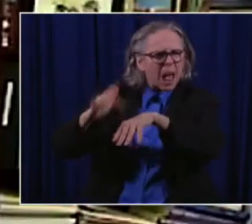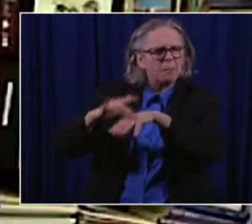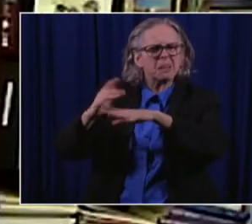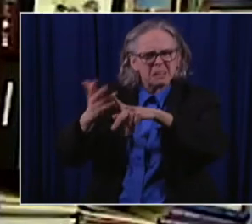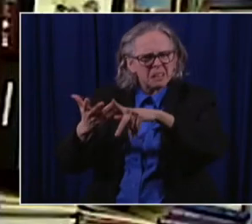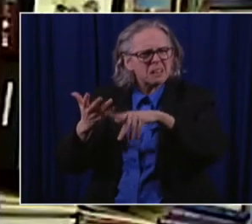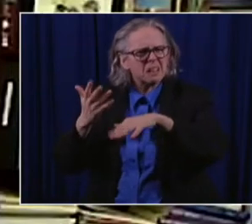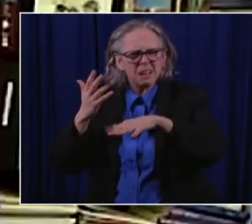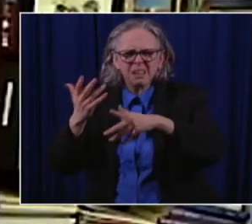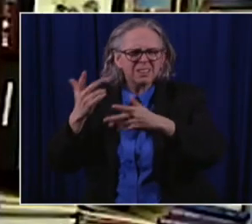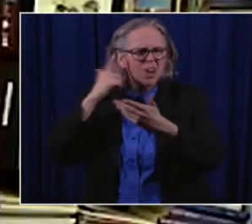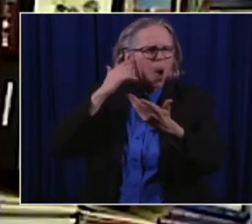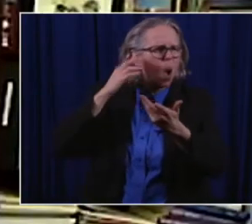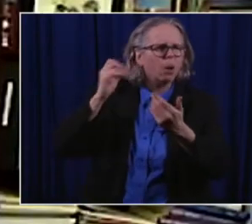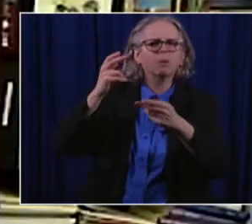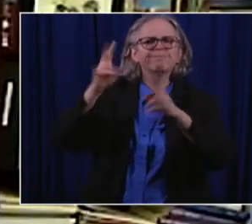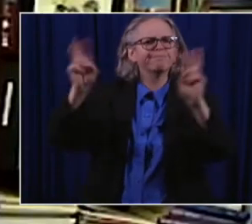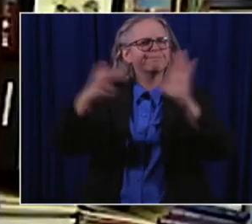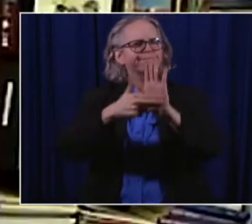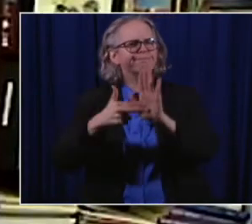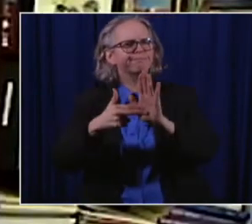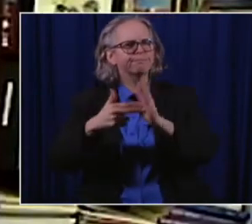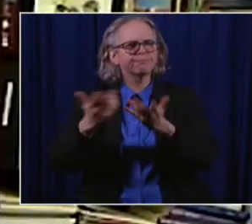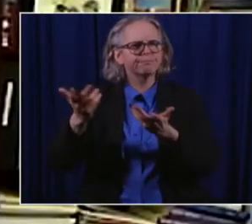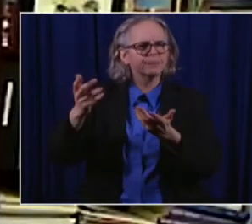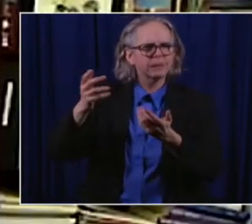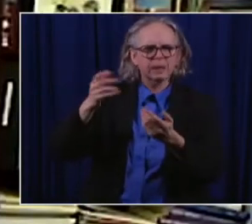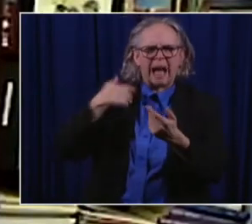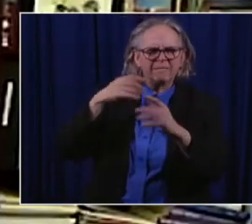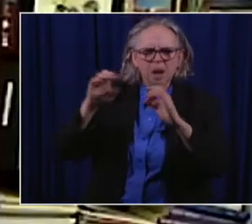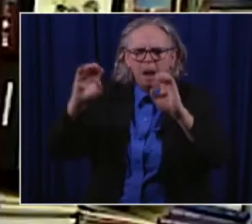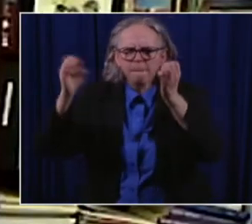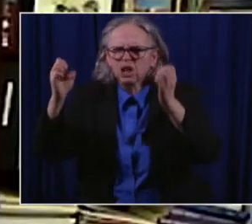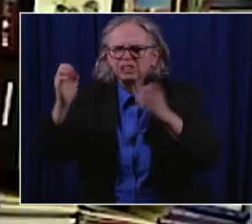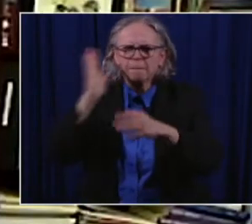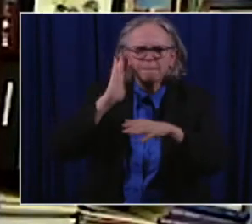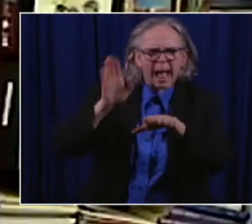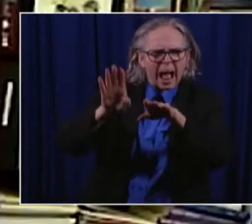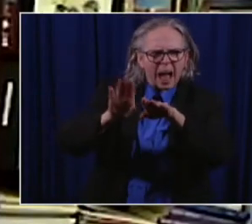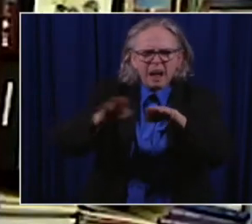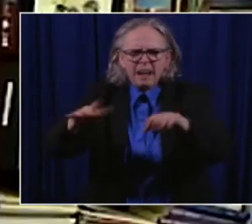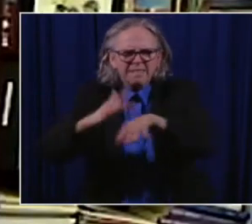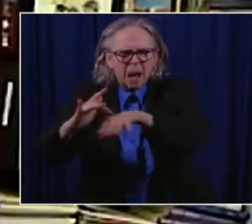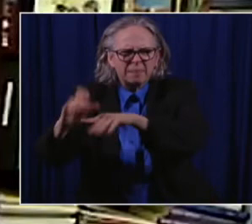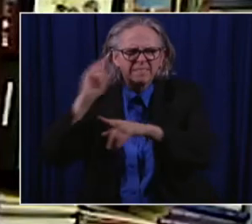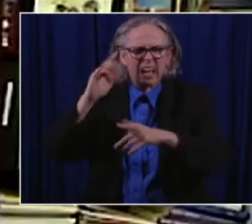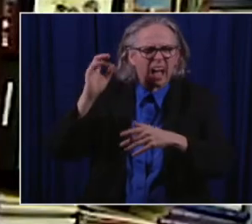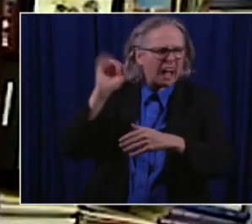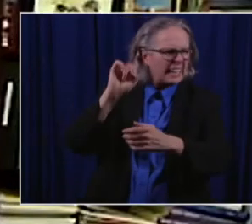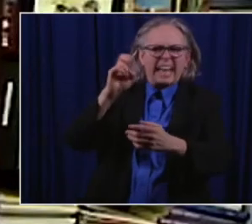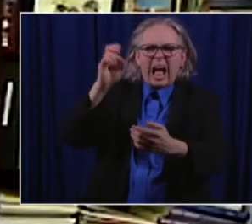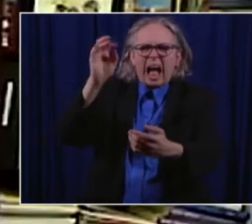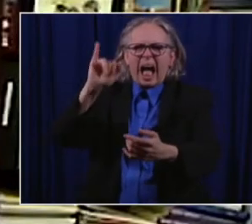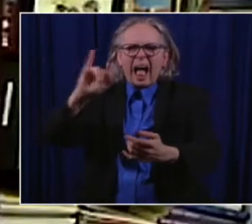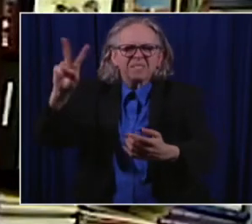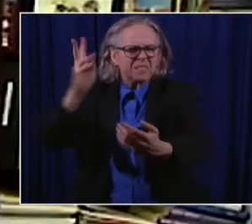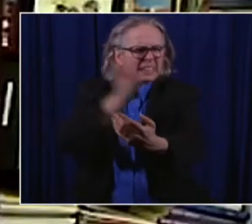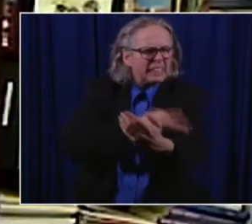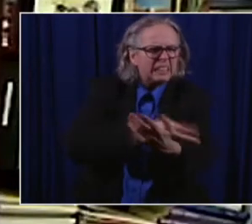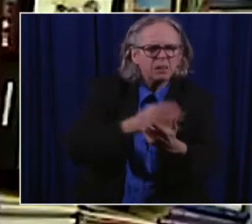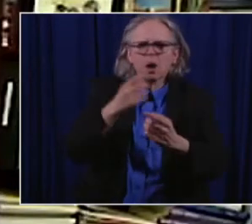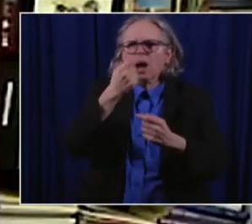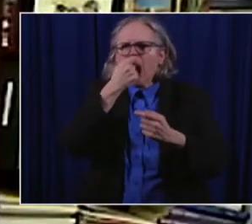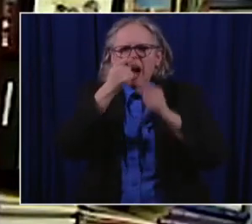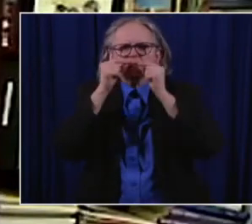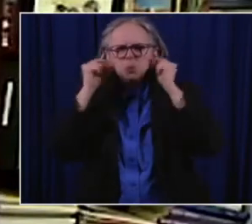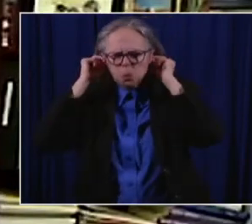That's kind of a routine bed where you might get IV fluids, you might be on some supplemental oxygen, but many hospitals are able